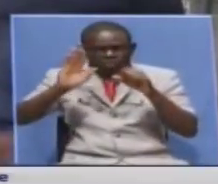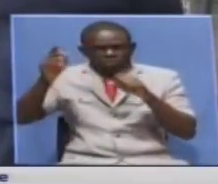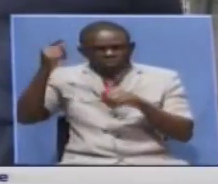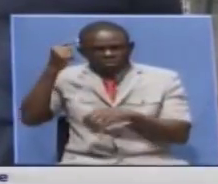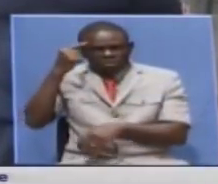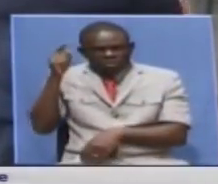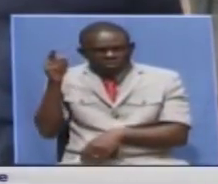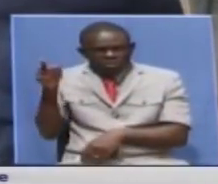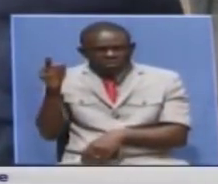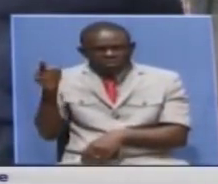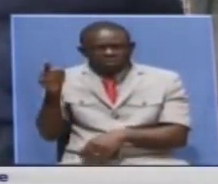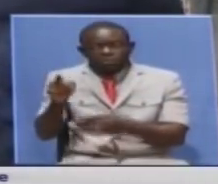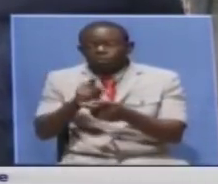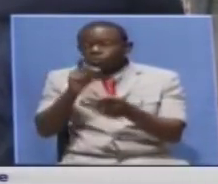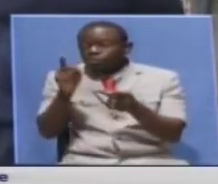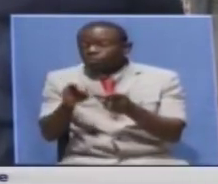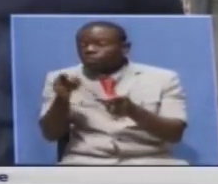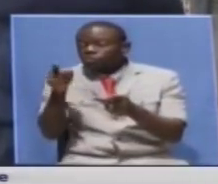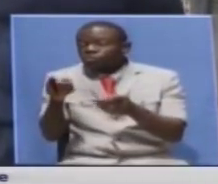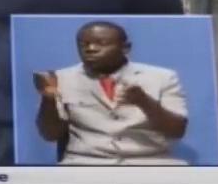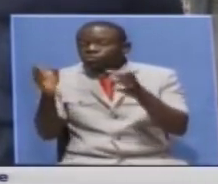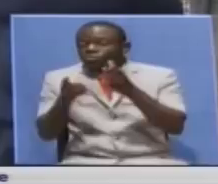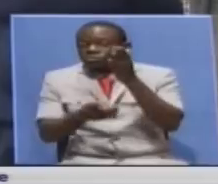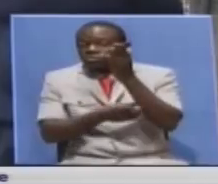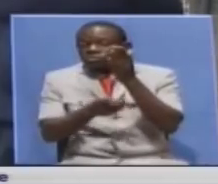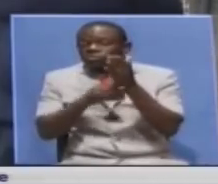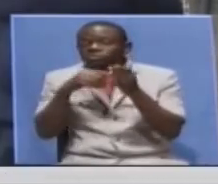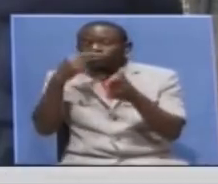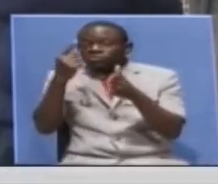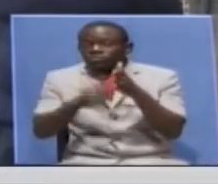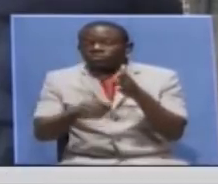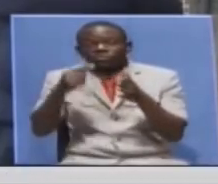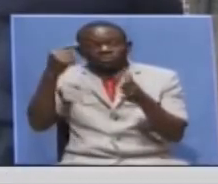ba community development naba kwate ekikuku kyako twafwirisha.